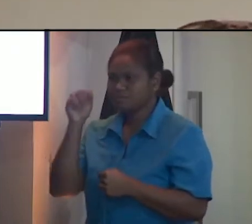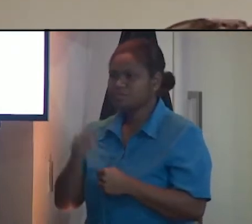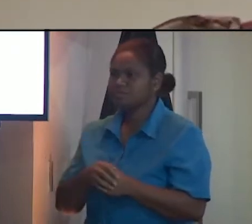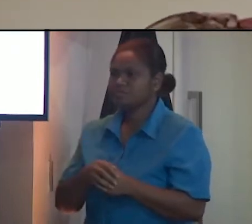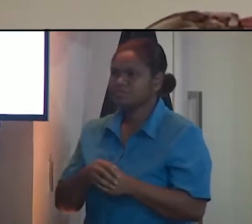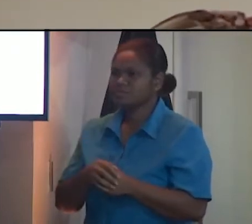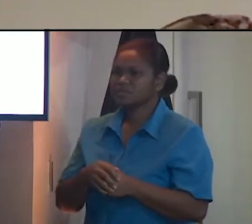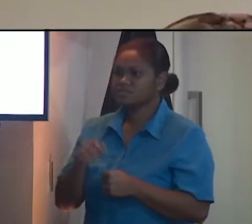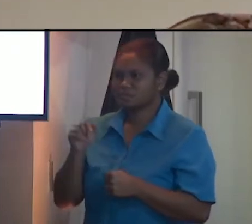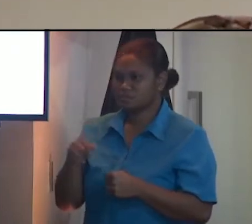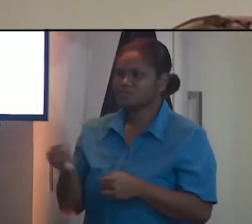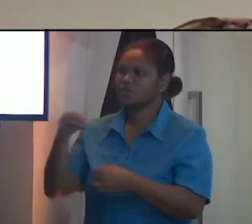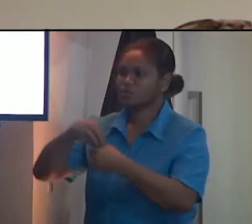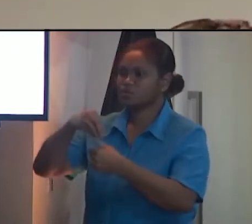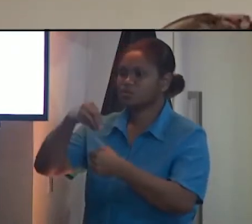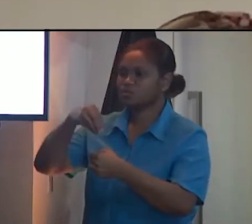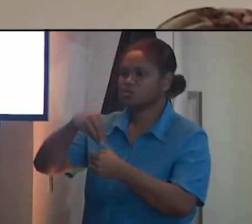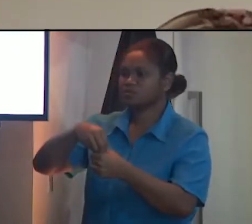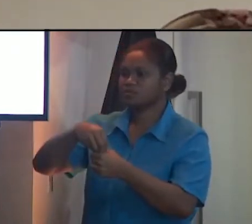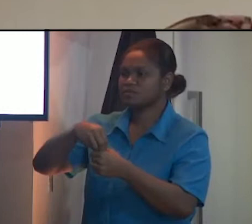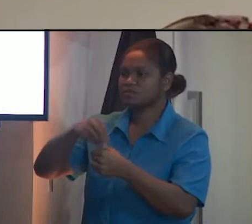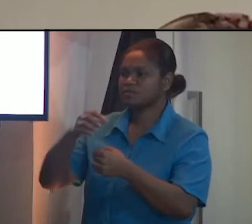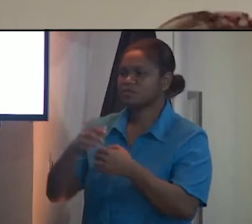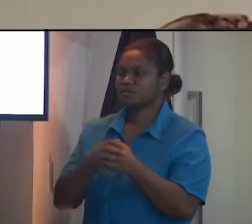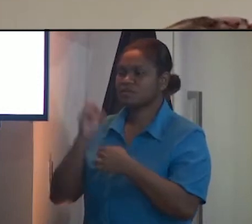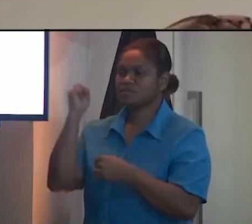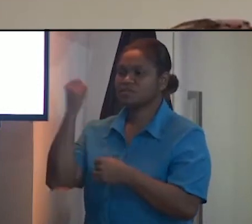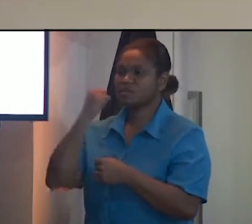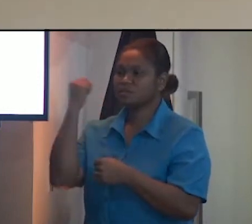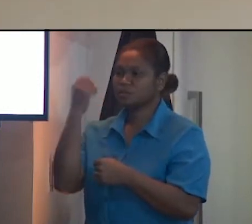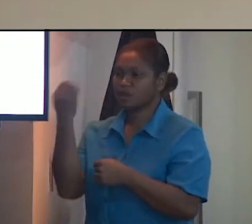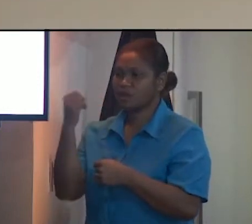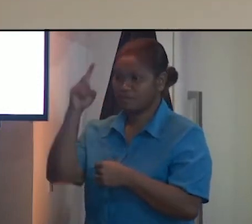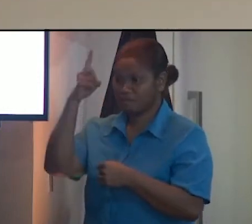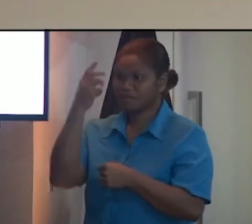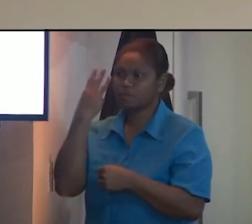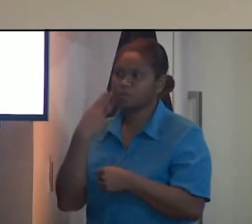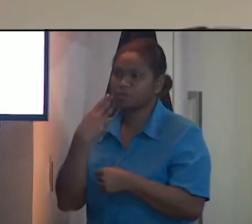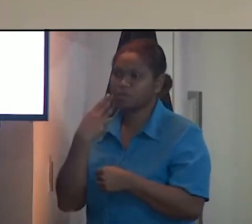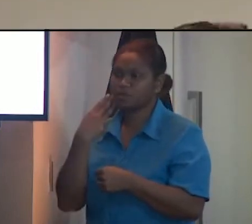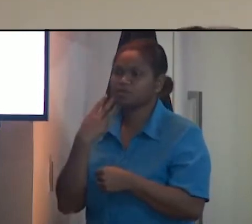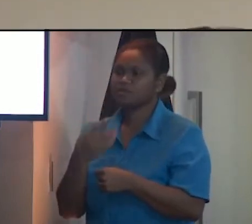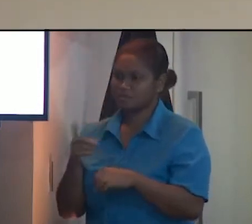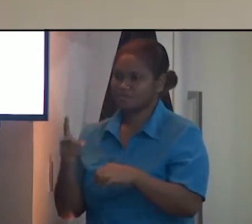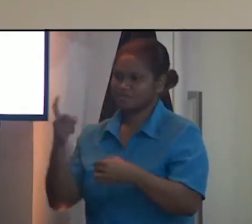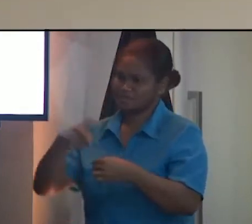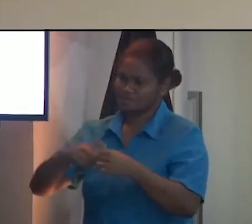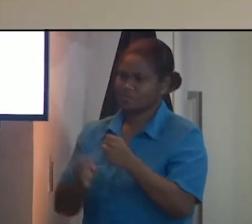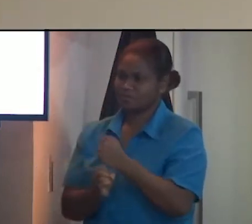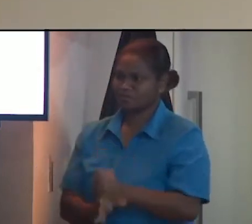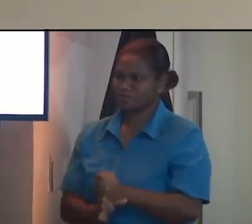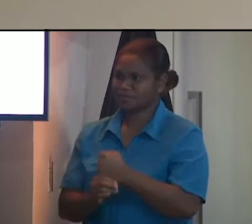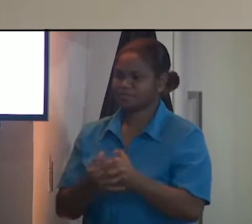I think this is also contributing to the Samoa having first women in parliament, though it's controversial, but it has contributed to